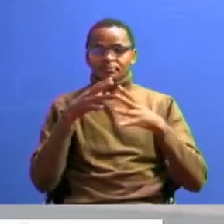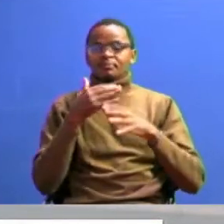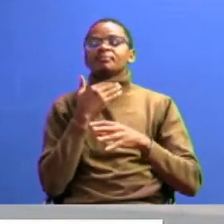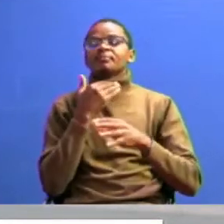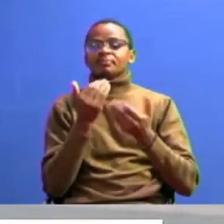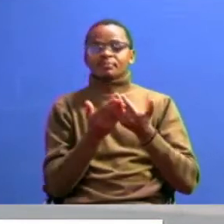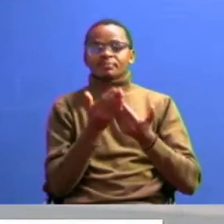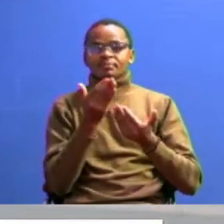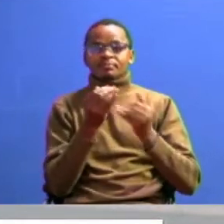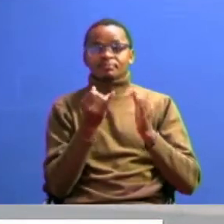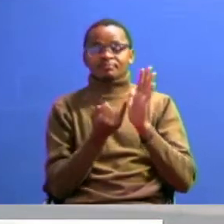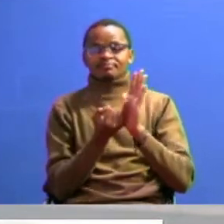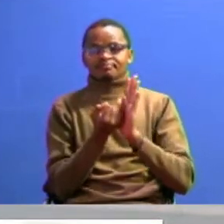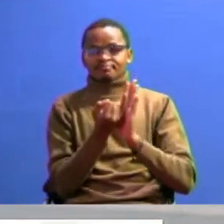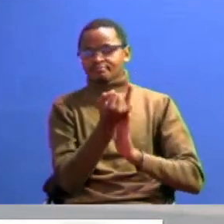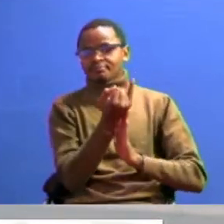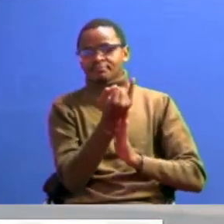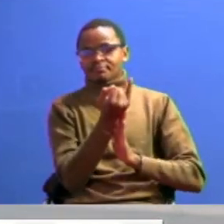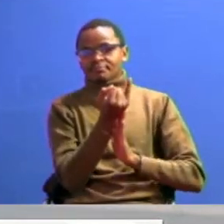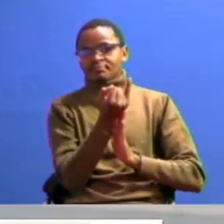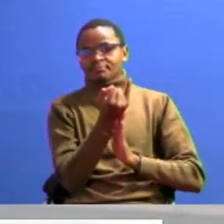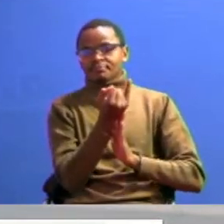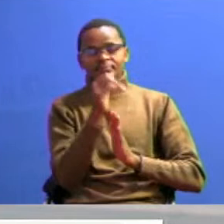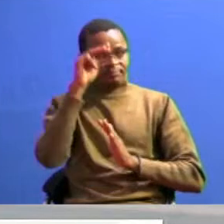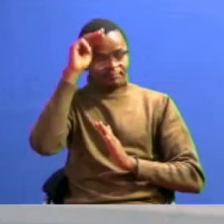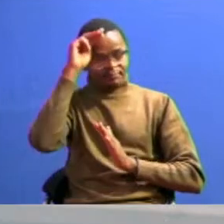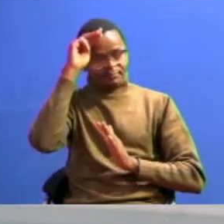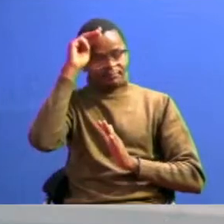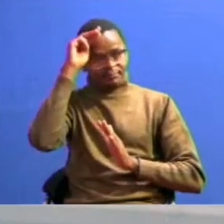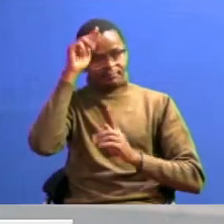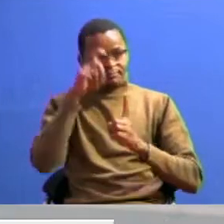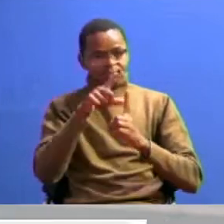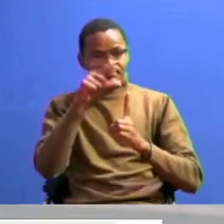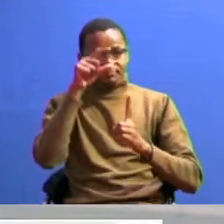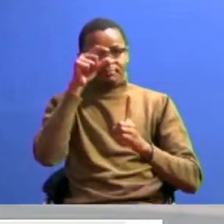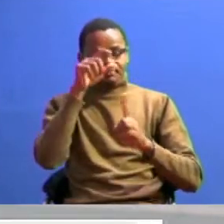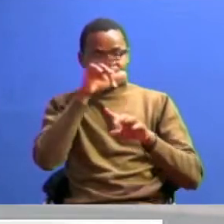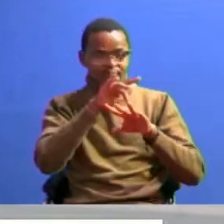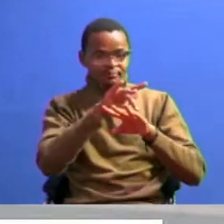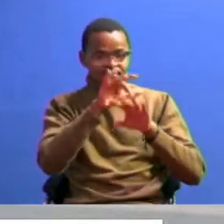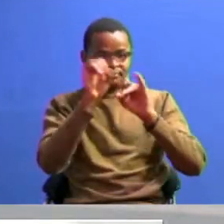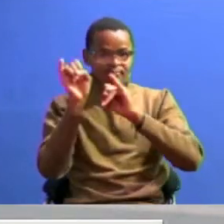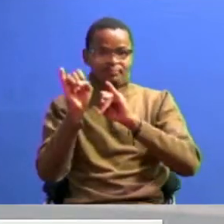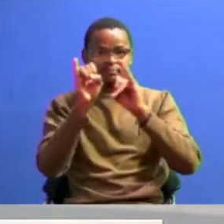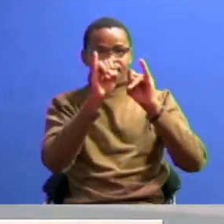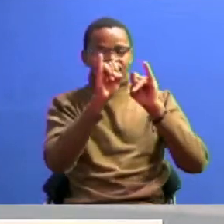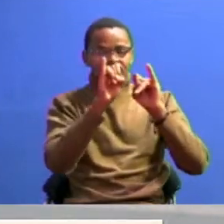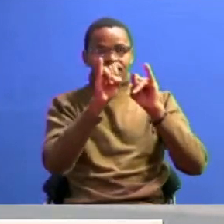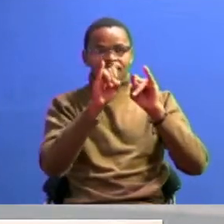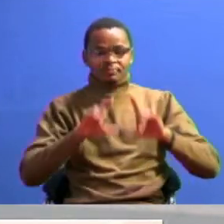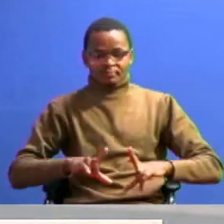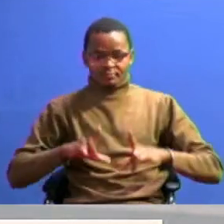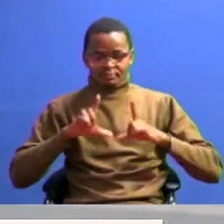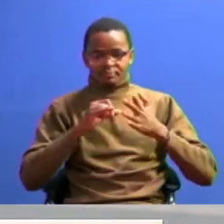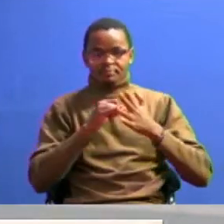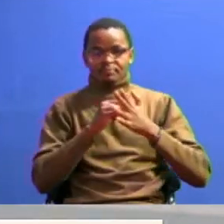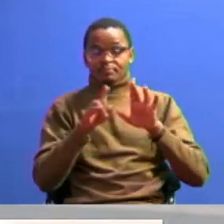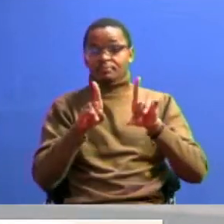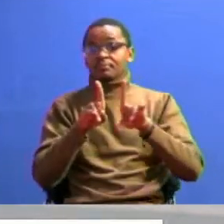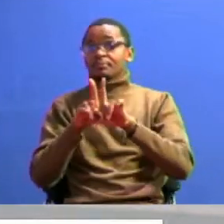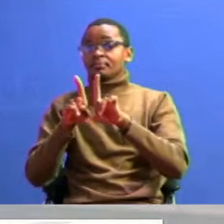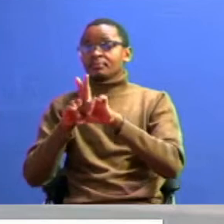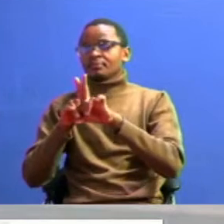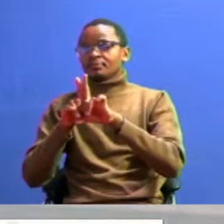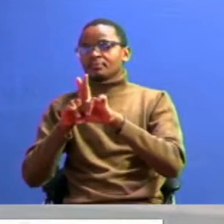care is trending upward. While a mental health diagnosis may impact an individual's daily life, it can also have a